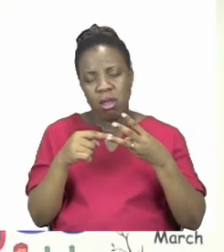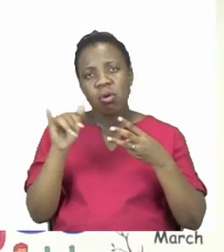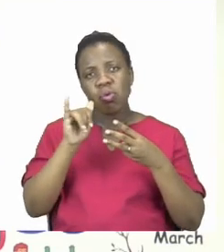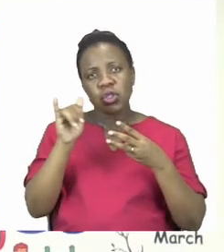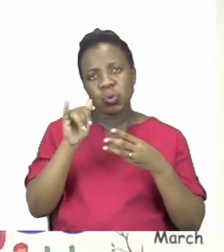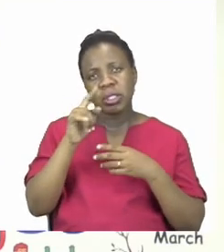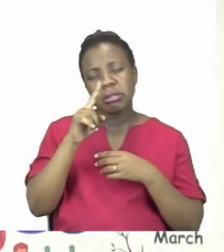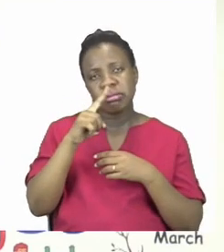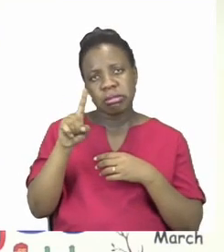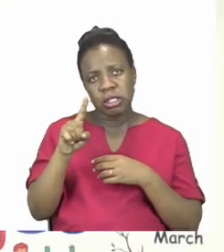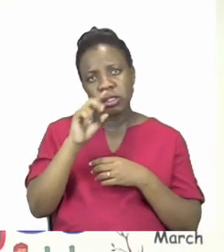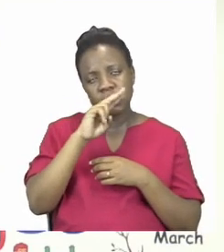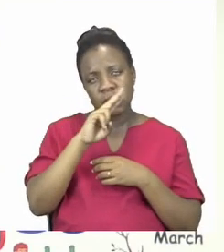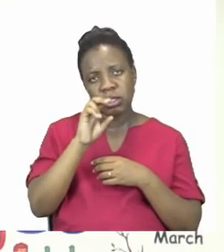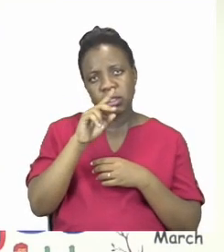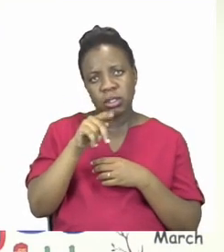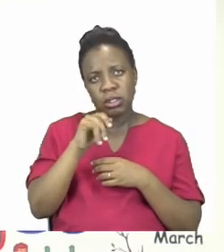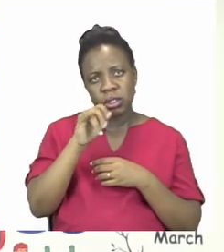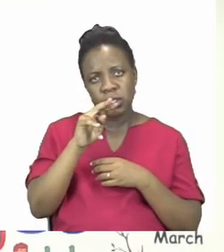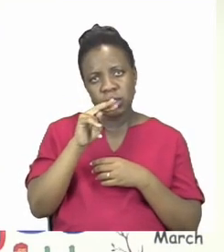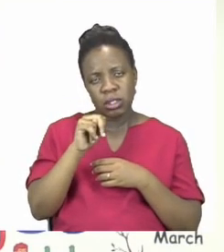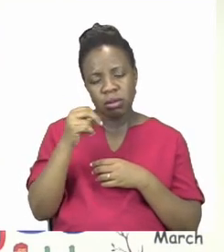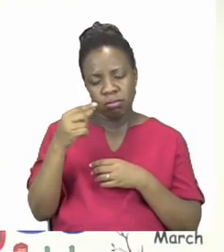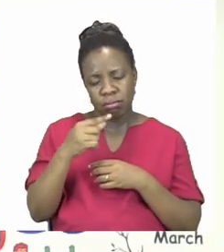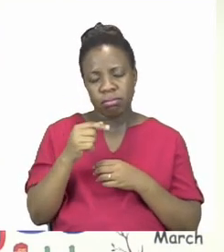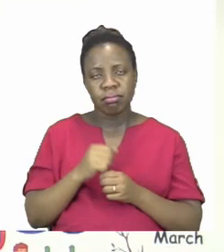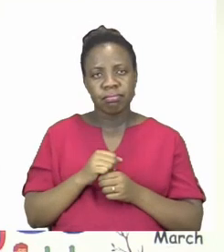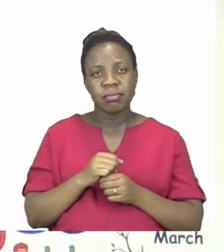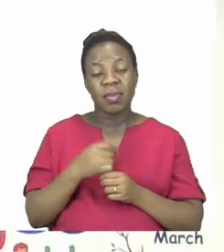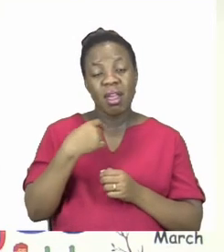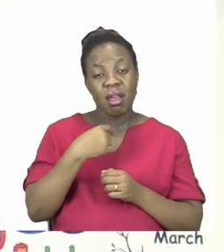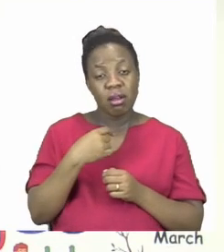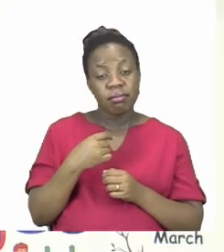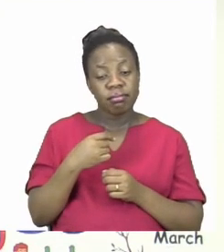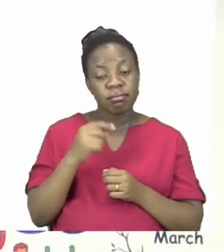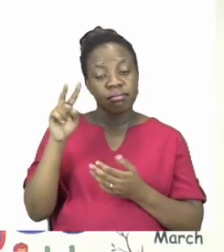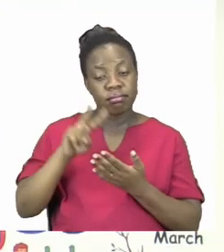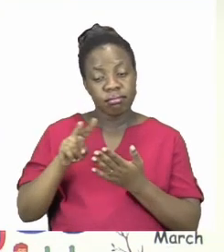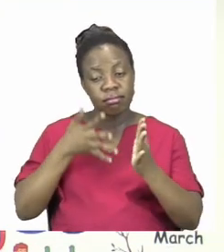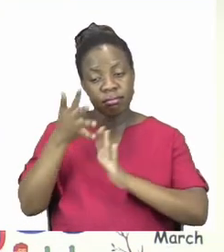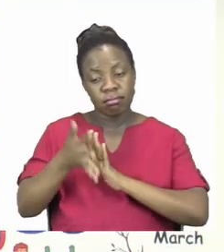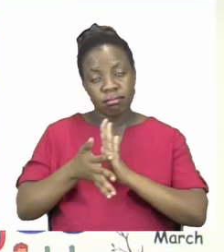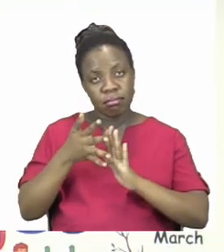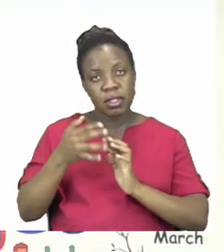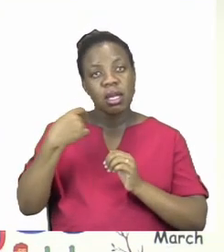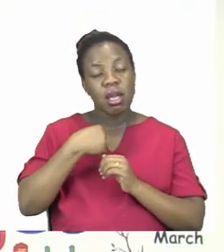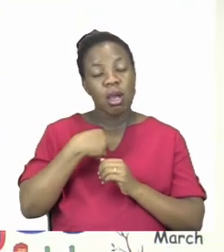it together. I was hoping you would